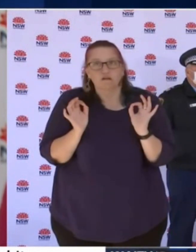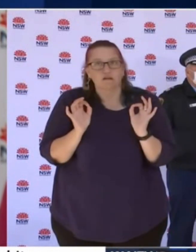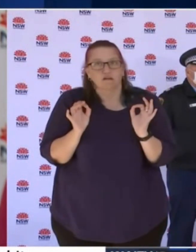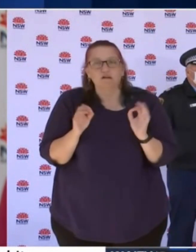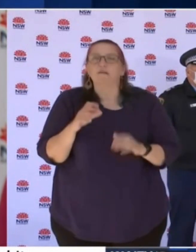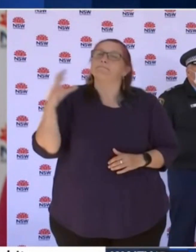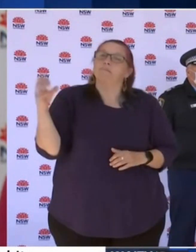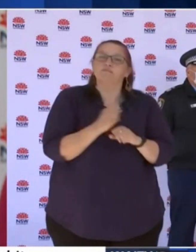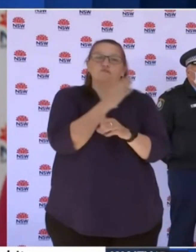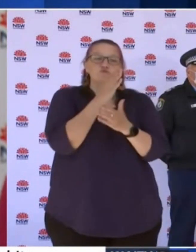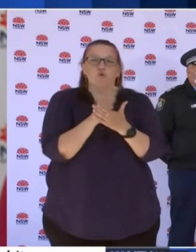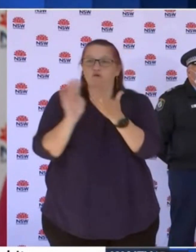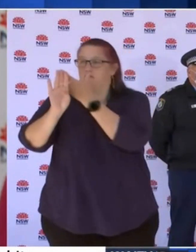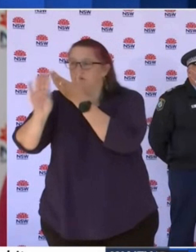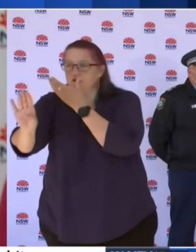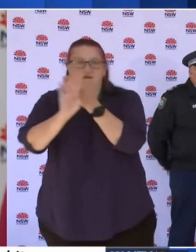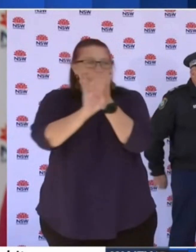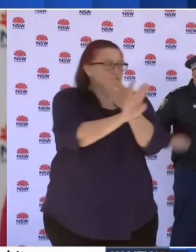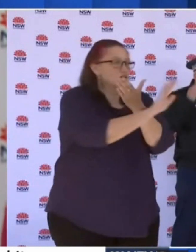continuing transmission of COVID. Thank you.